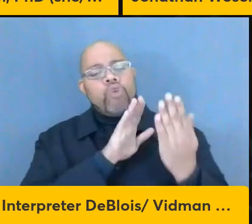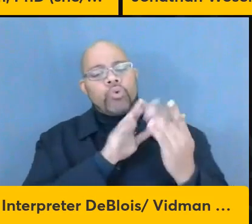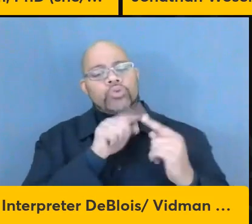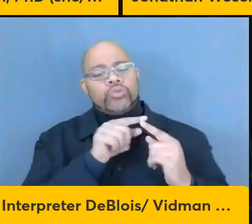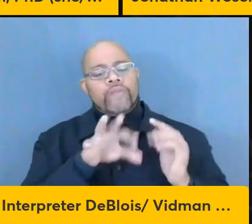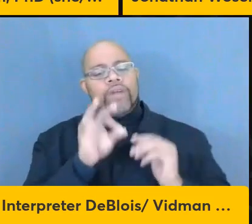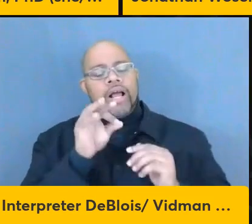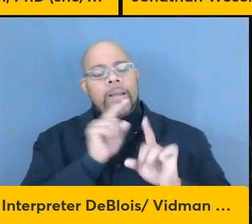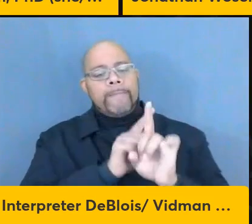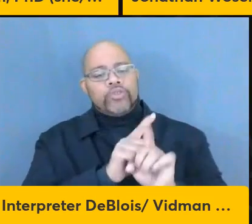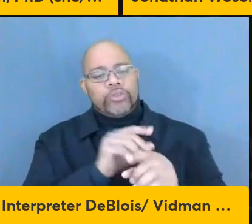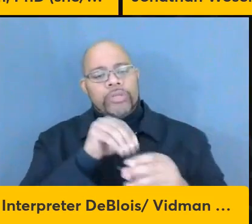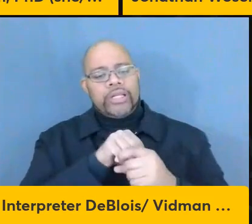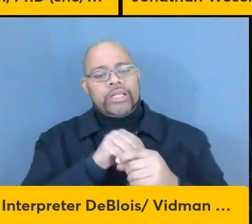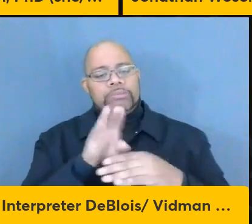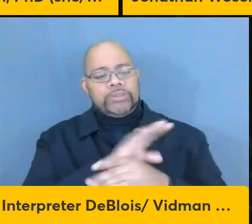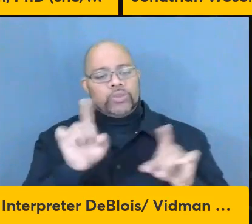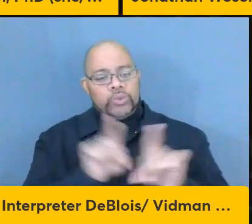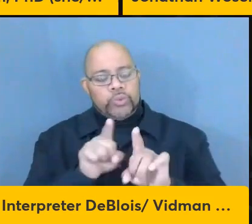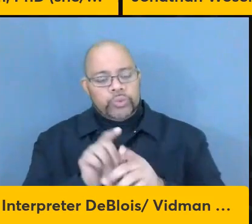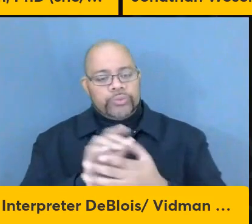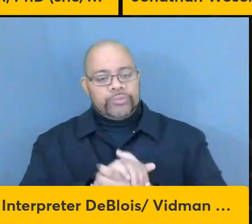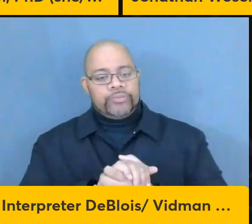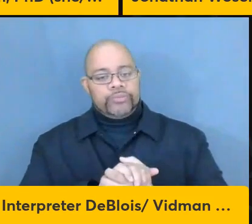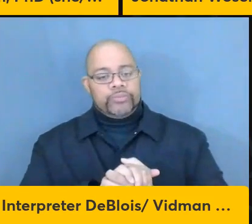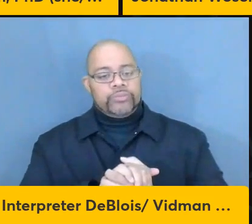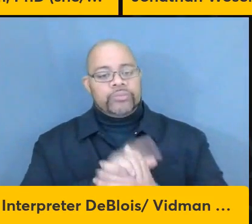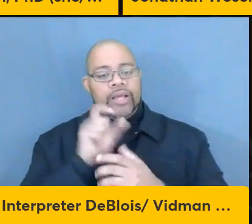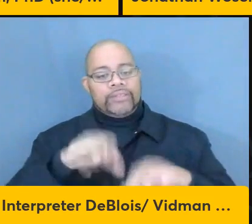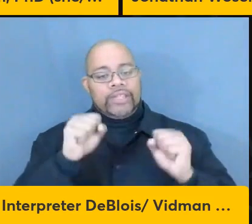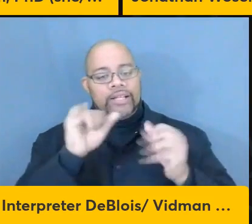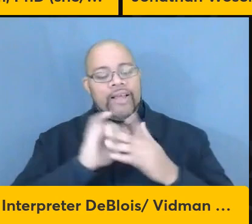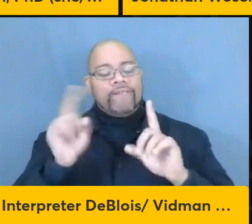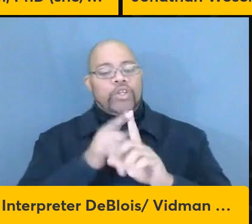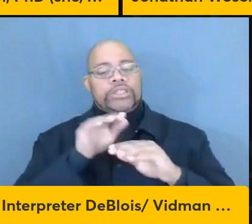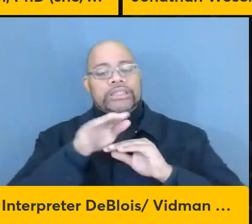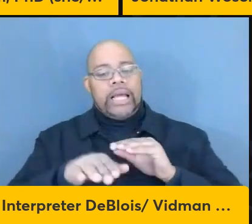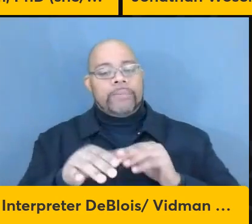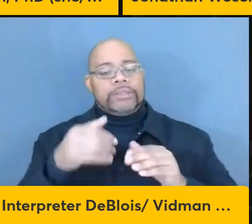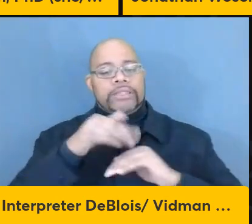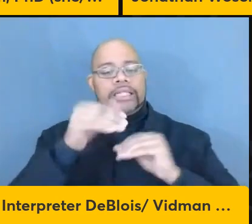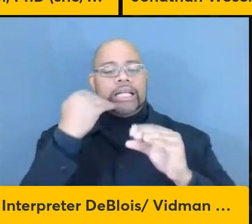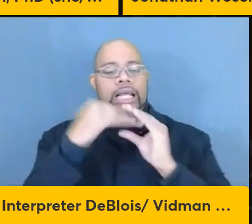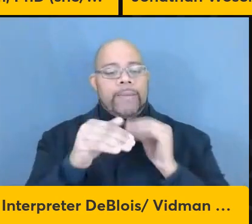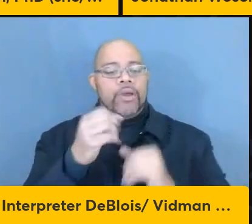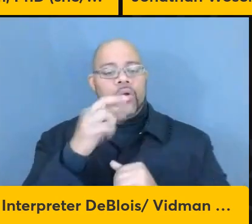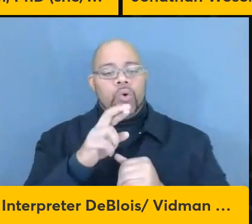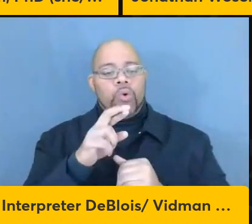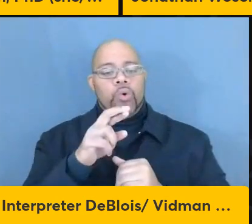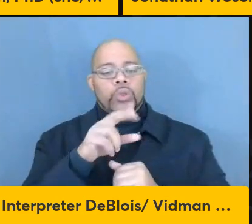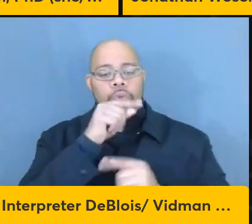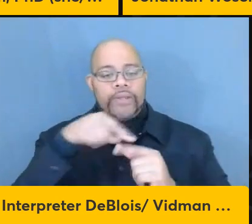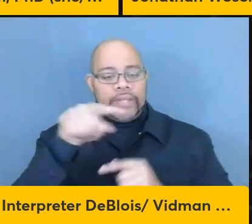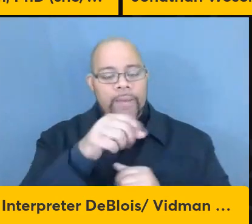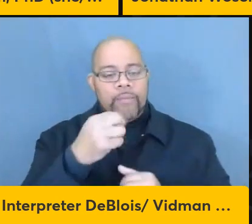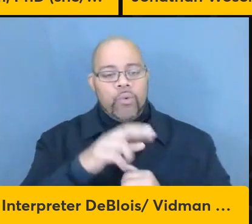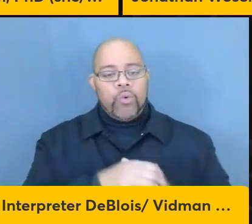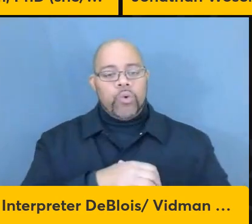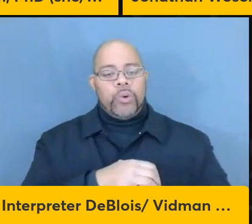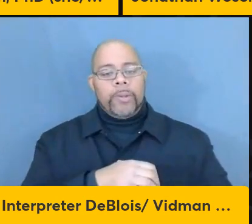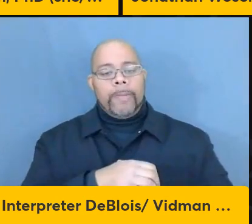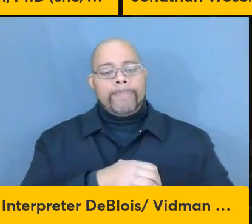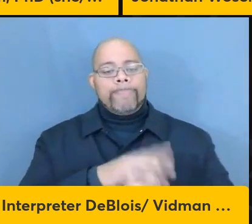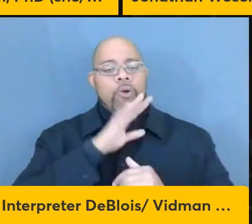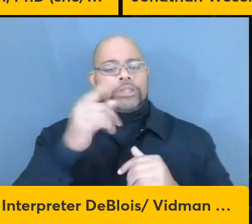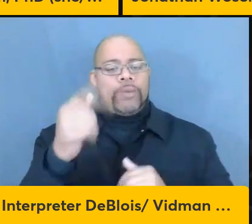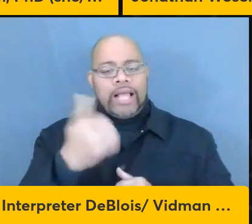finding mentorship in industry as well, though. You gotta take that first step to just send the email out or tweet at them or talk to